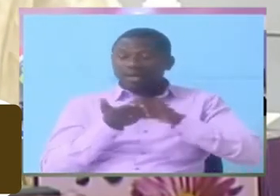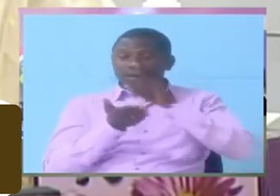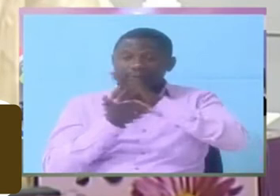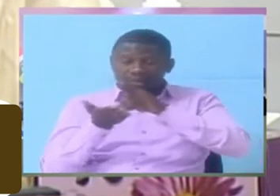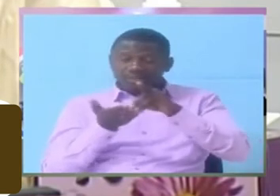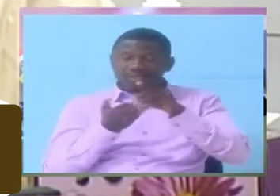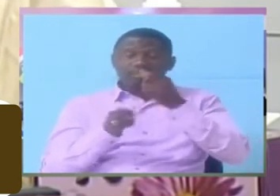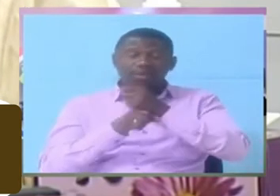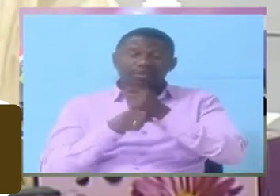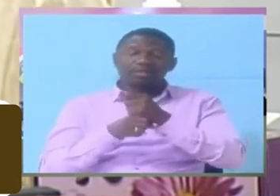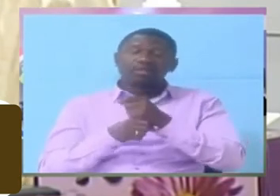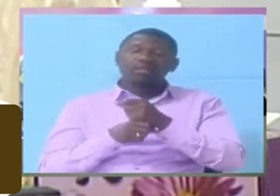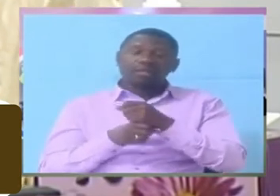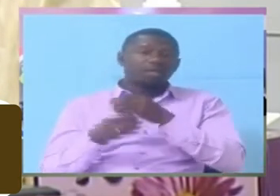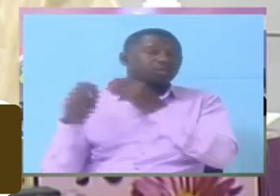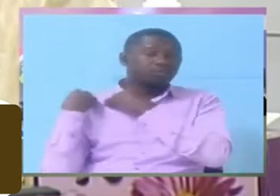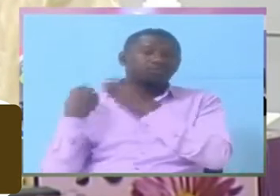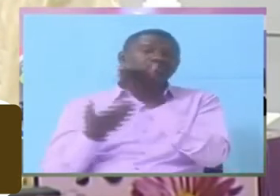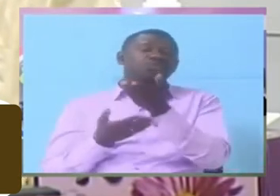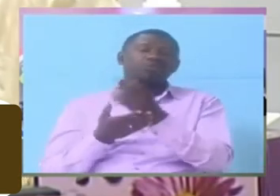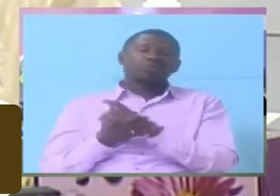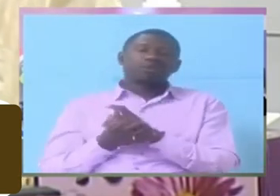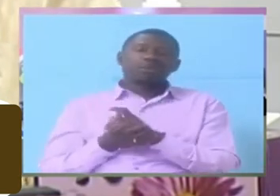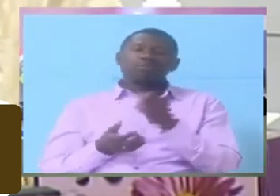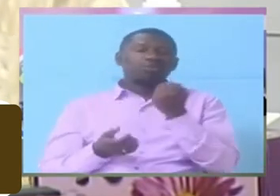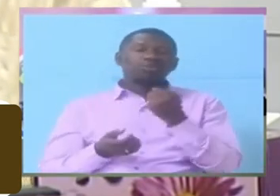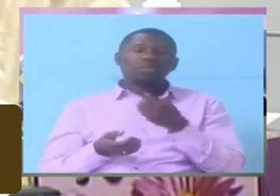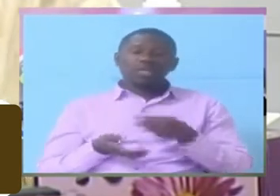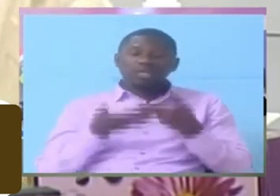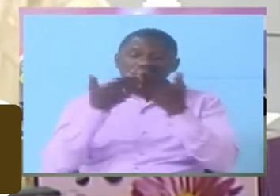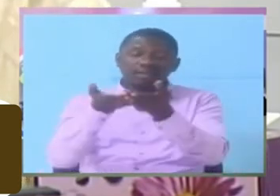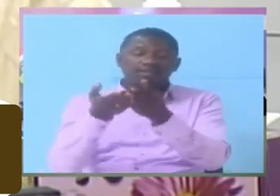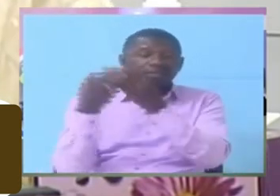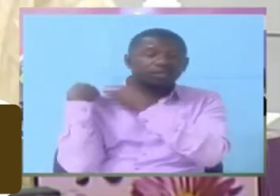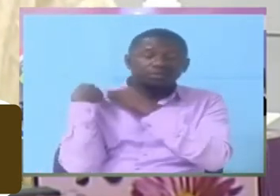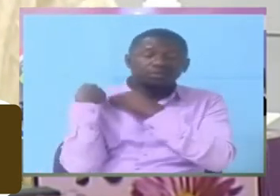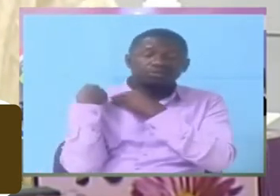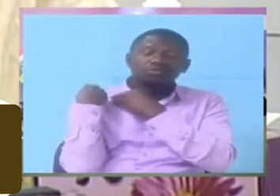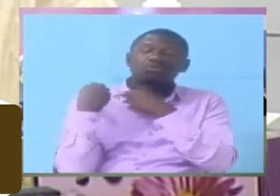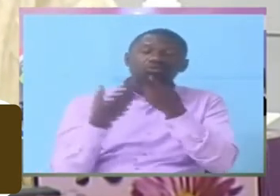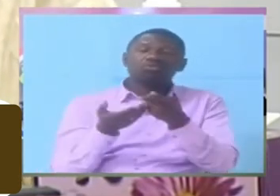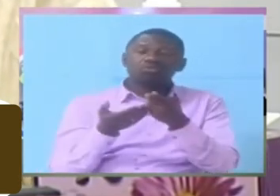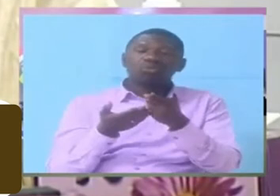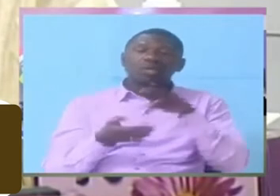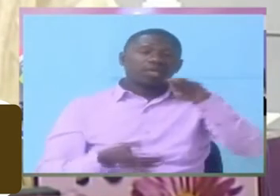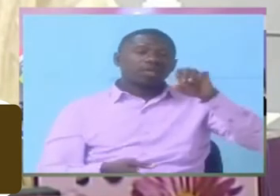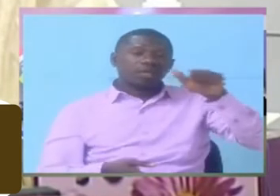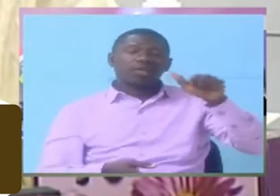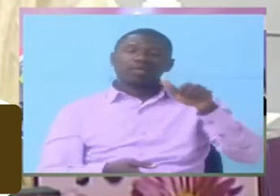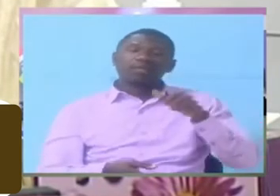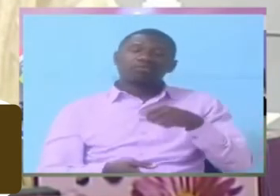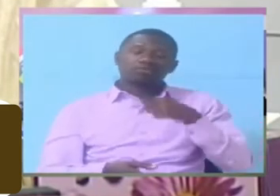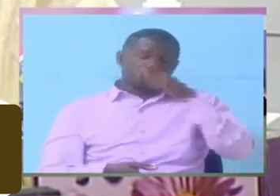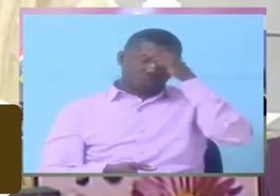gone to the extent of mandating, giving mandate to investigate to the NIA. Kato itatale hanufo ifutatalo dulato puka